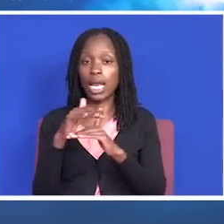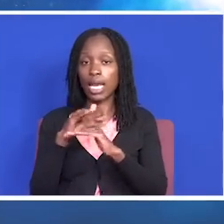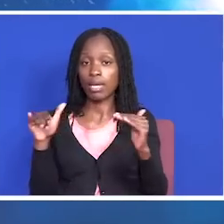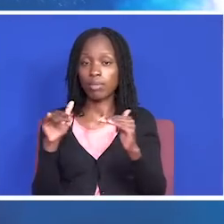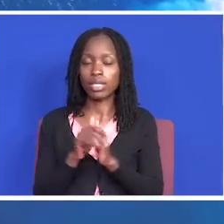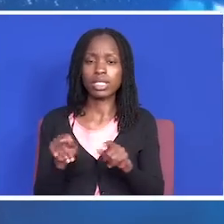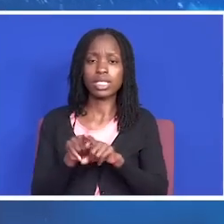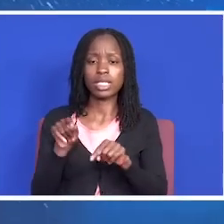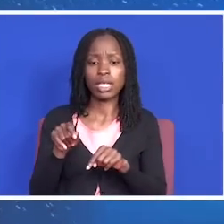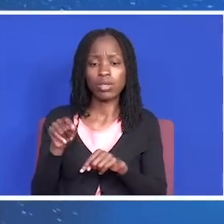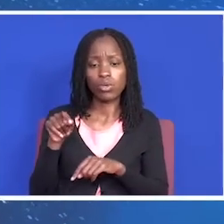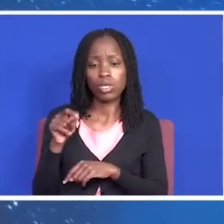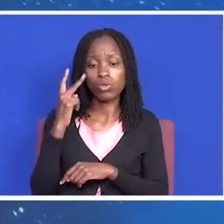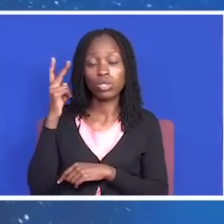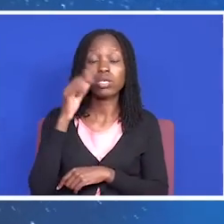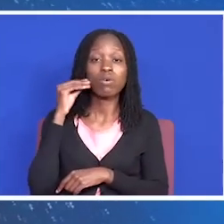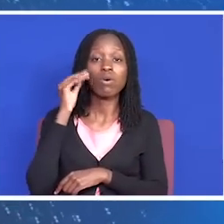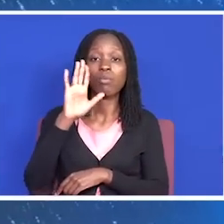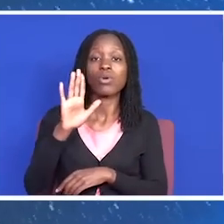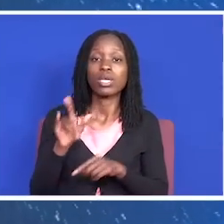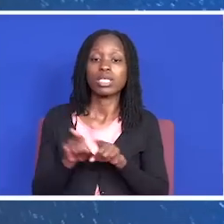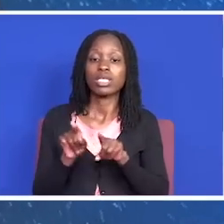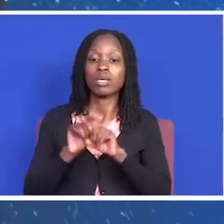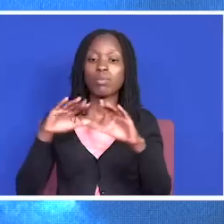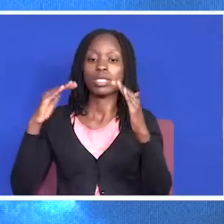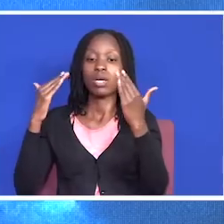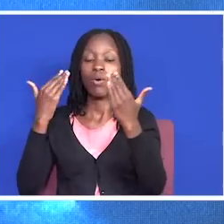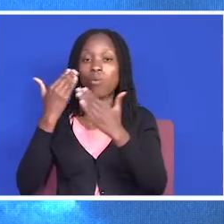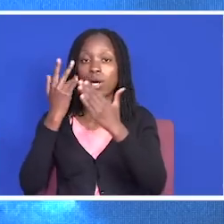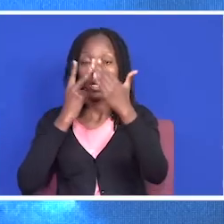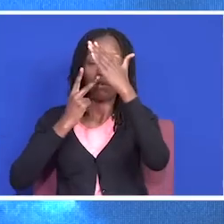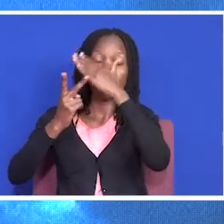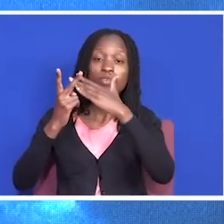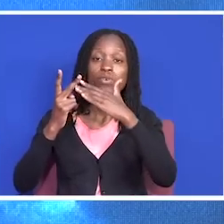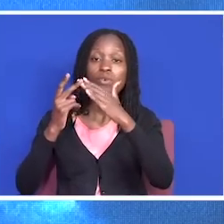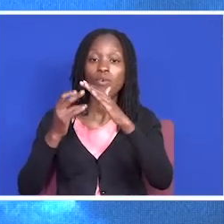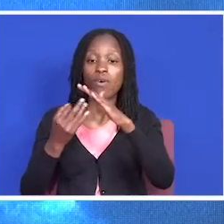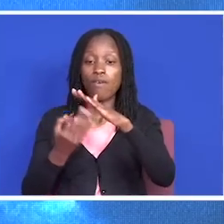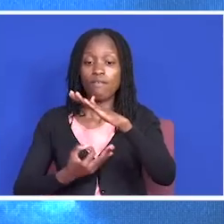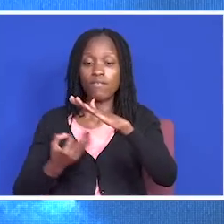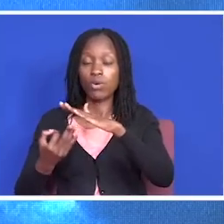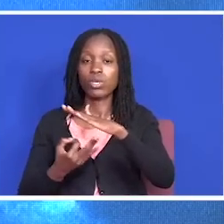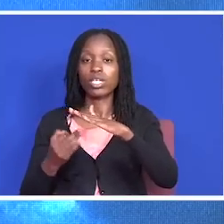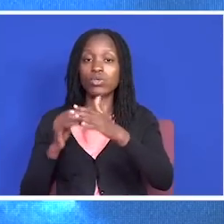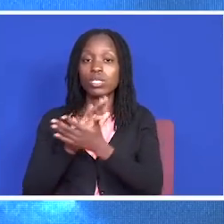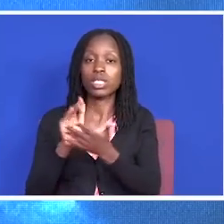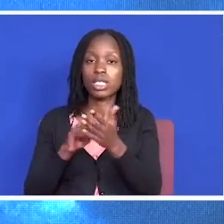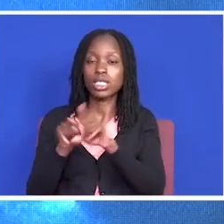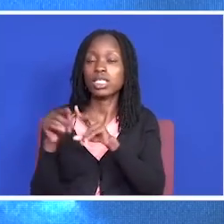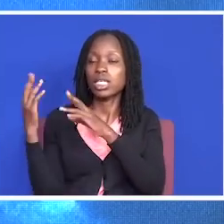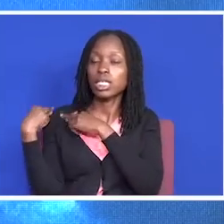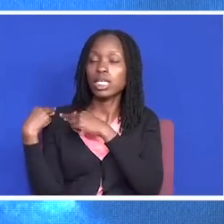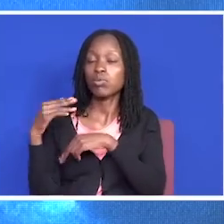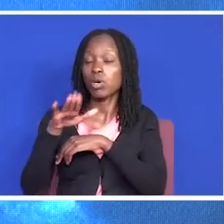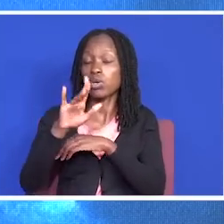think you need to see your home as a worldview foundation center. That means it's your responsibility to